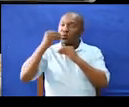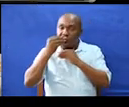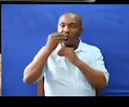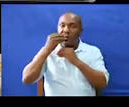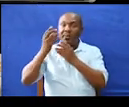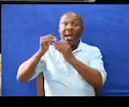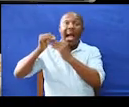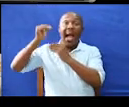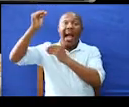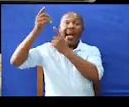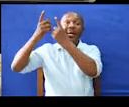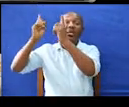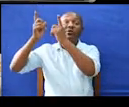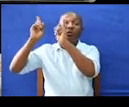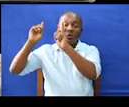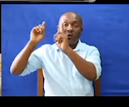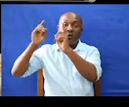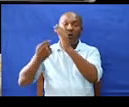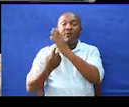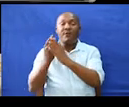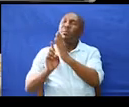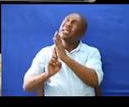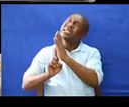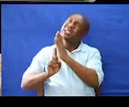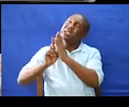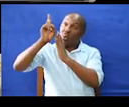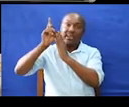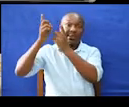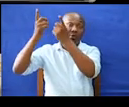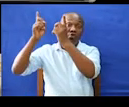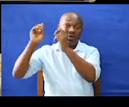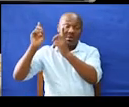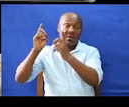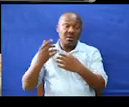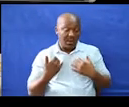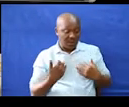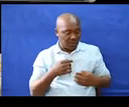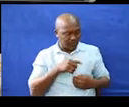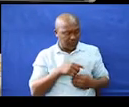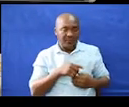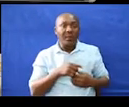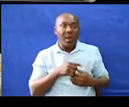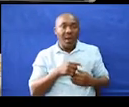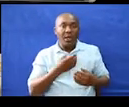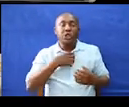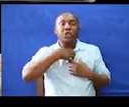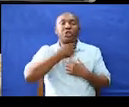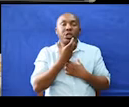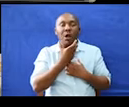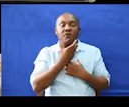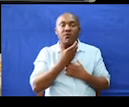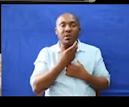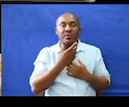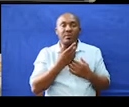leaves from the tallest trees. Therefore, the giraffe struggle themselves to